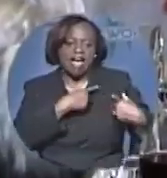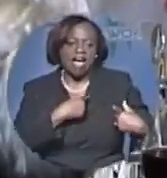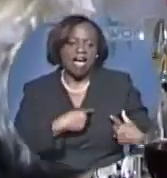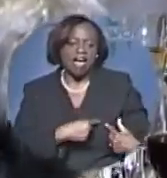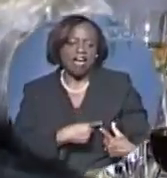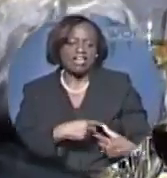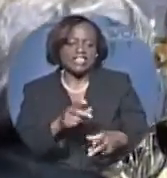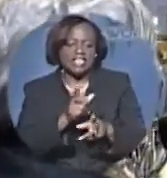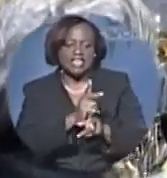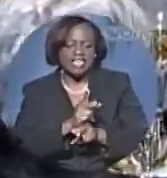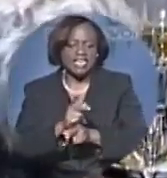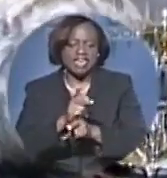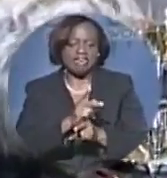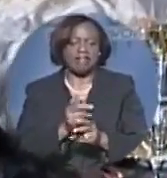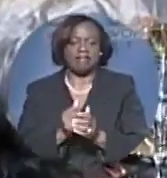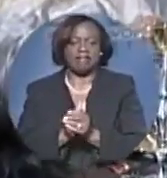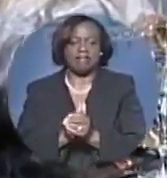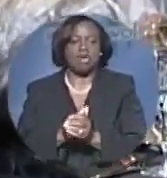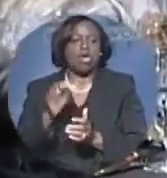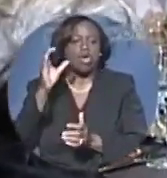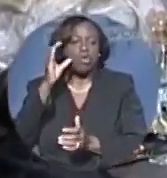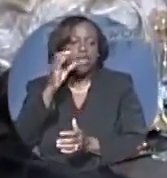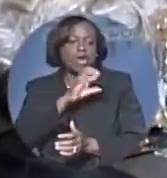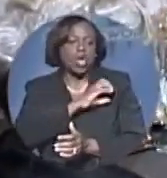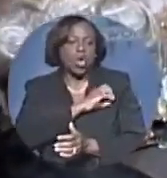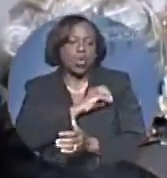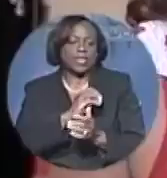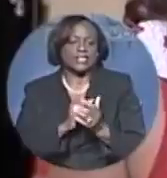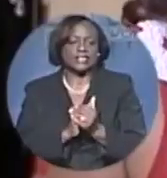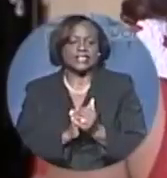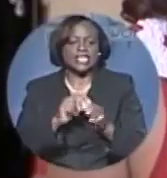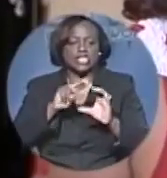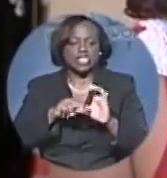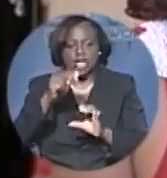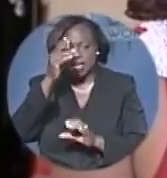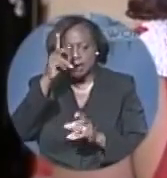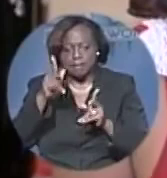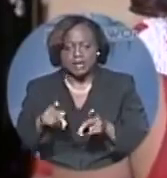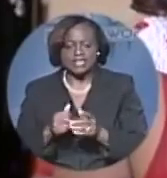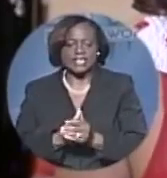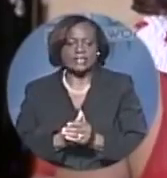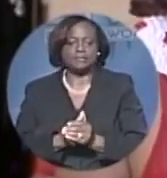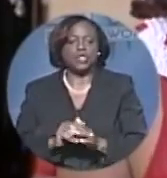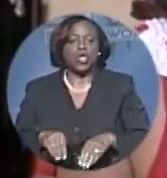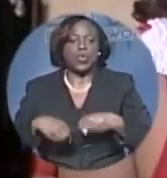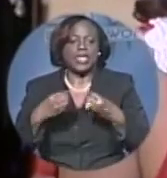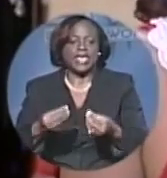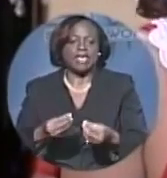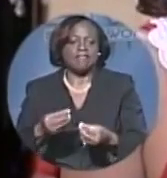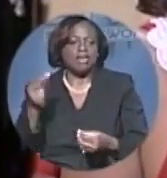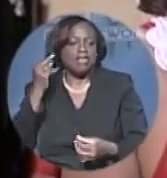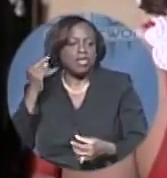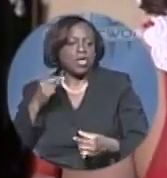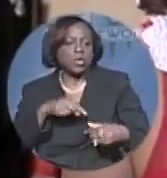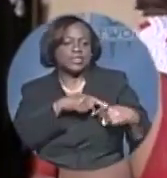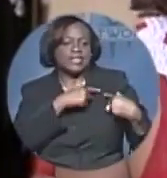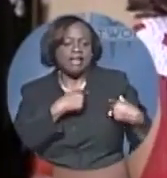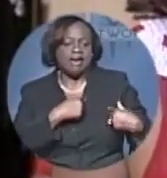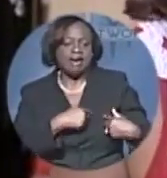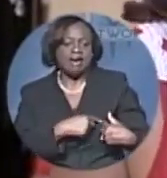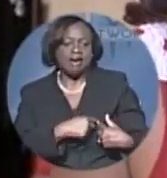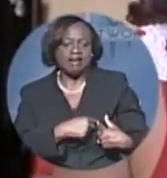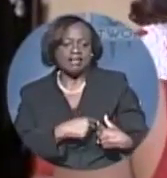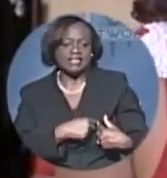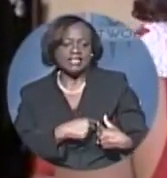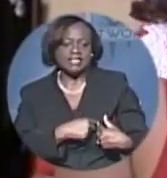ball's co-chair, Coretta Owens. We gave the Golden Heart Nominee Award to Ms. Madry Davis for her